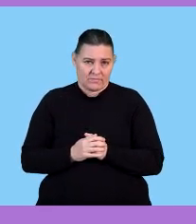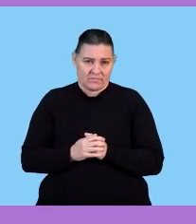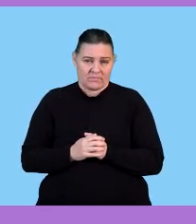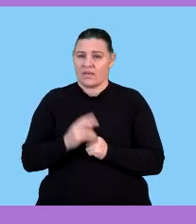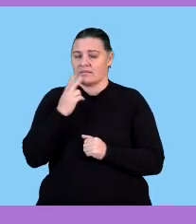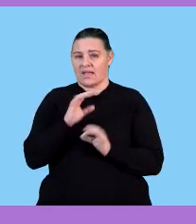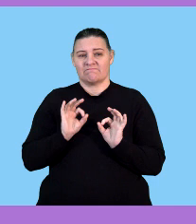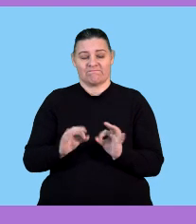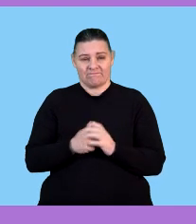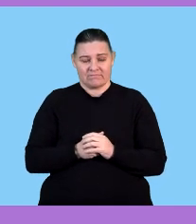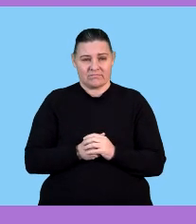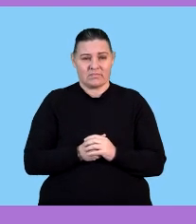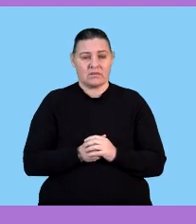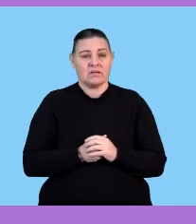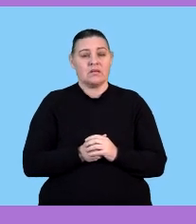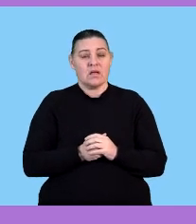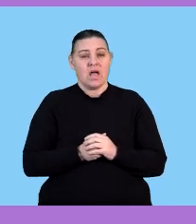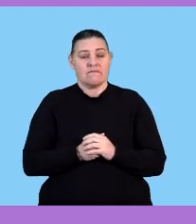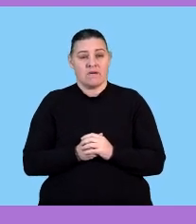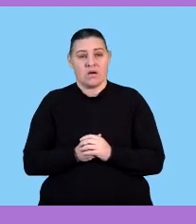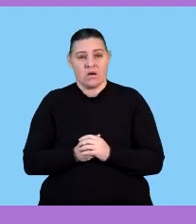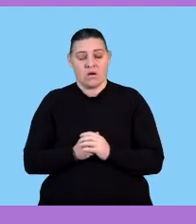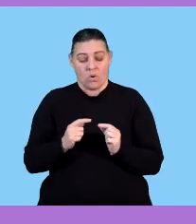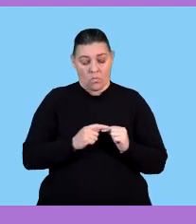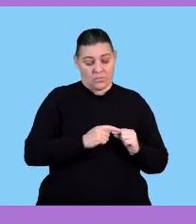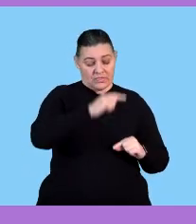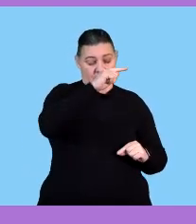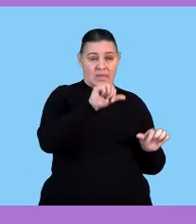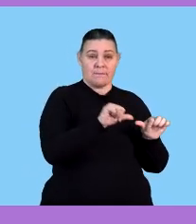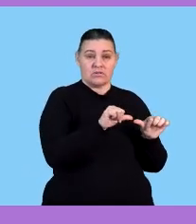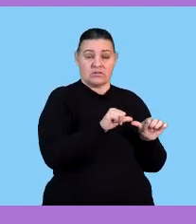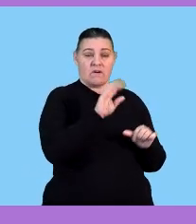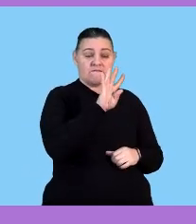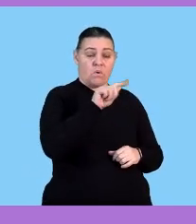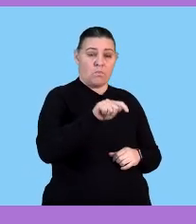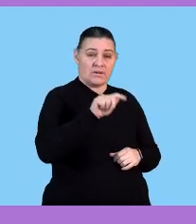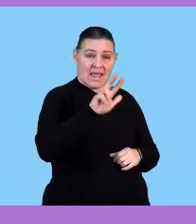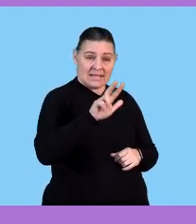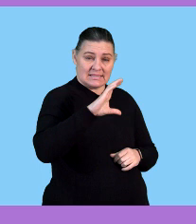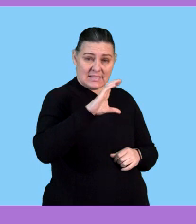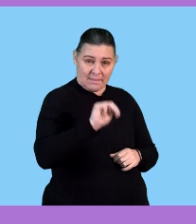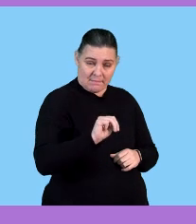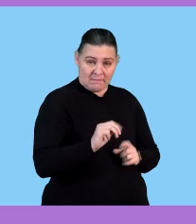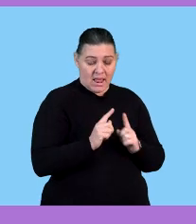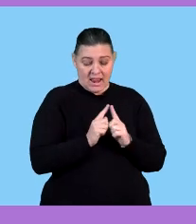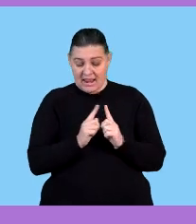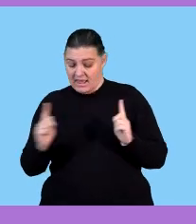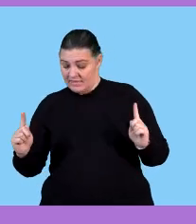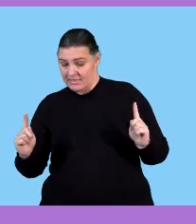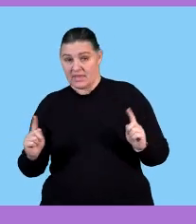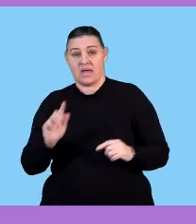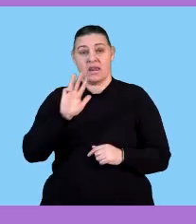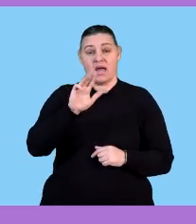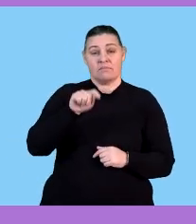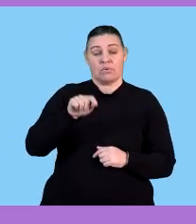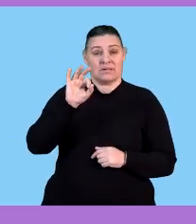Nice. All right. If the width of the plan measures 4.8 centimeters and the length